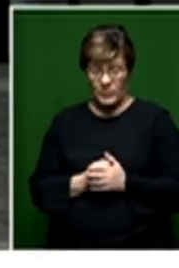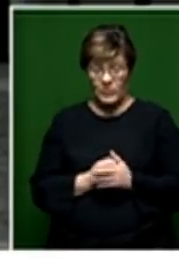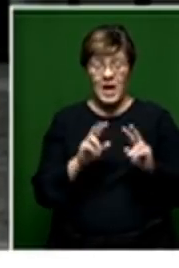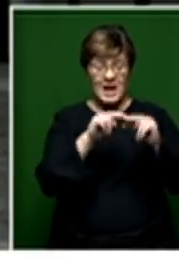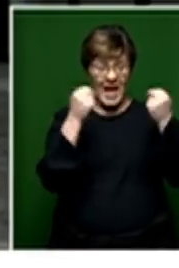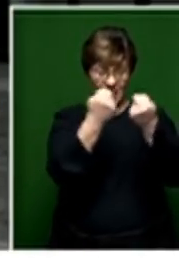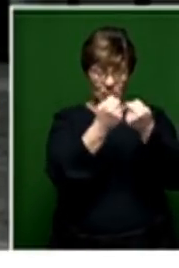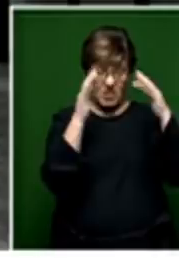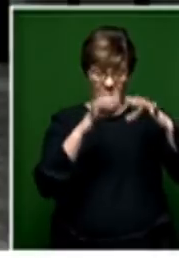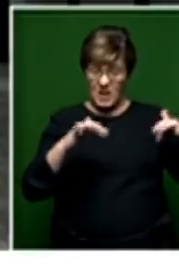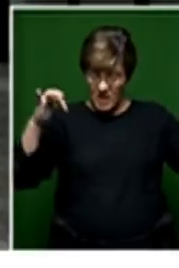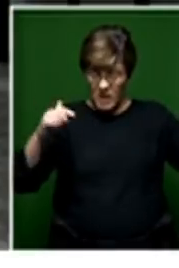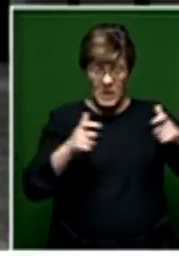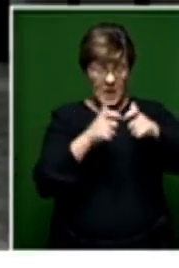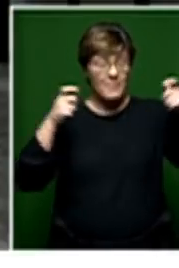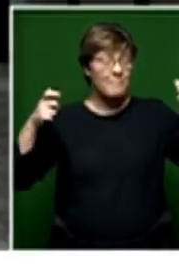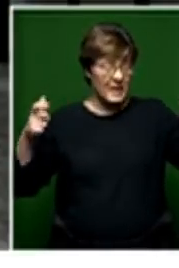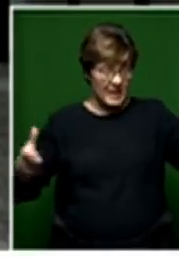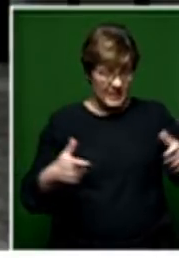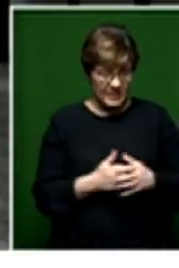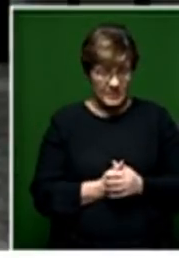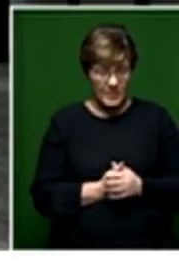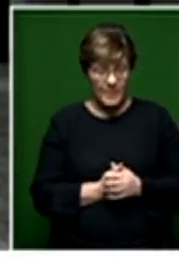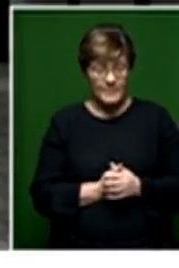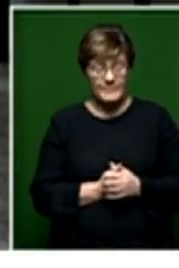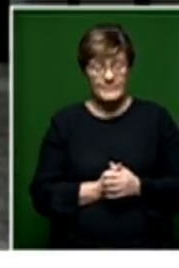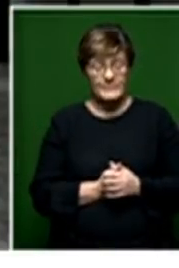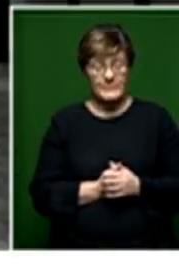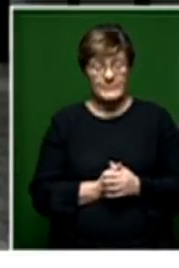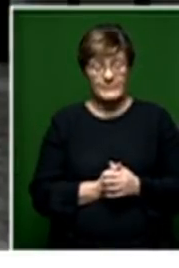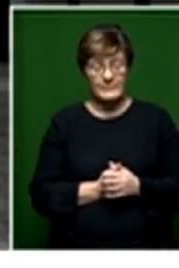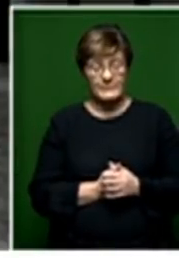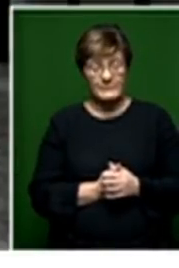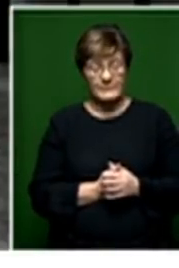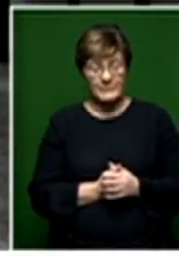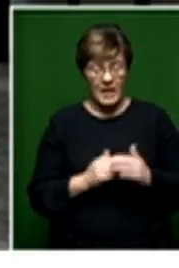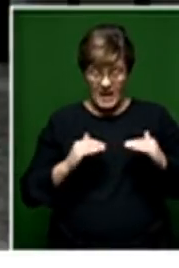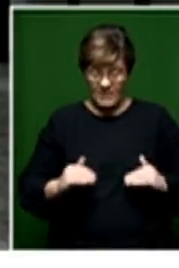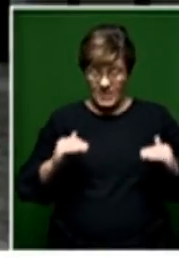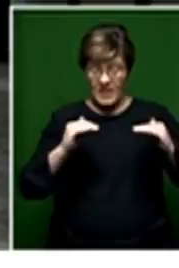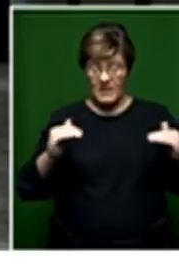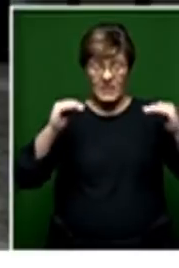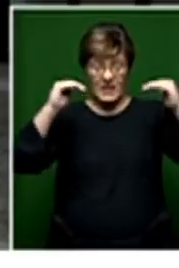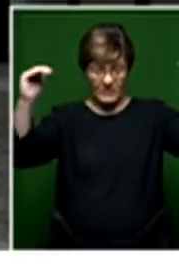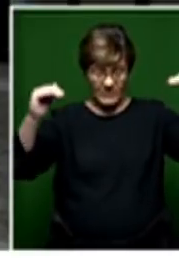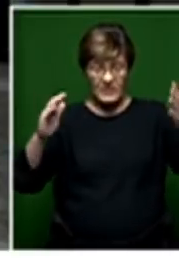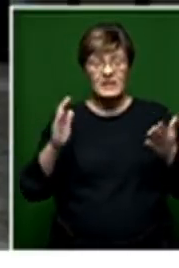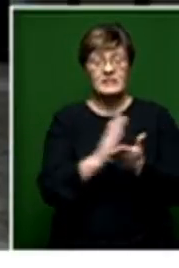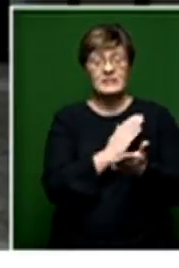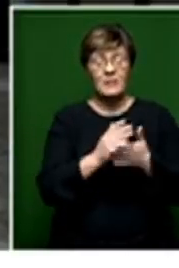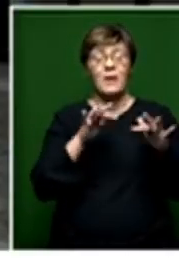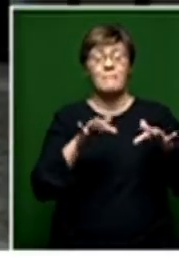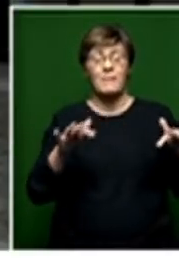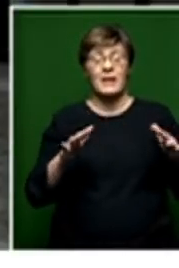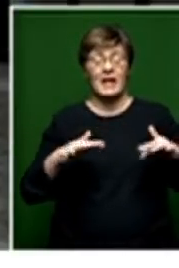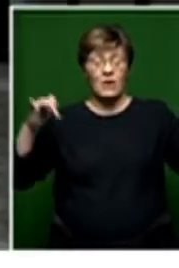very large chamber, so MPs will be split across, I think it's 2-3 levels. Some will be seated in the public